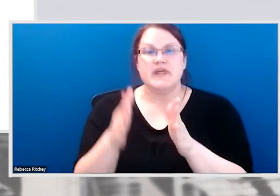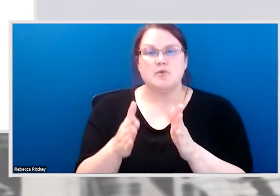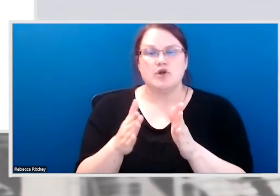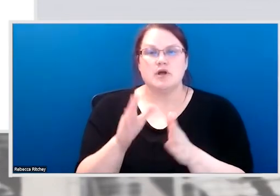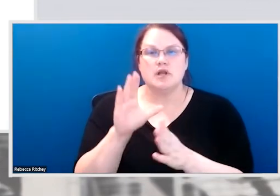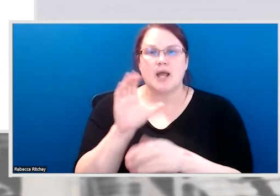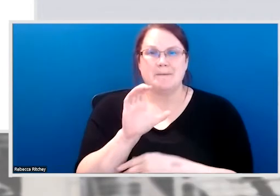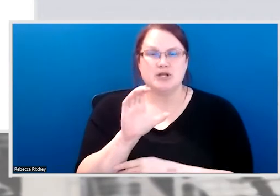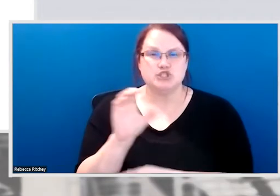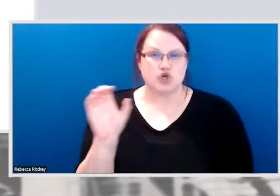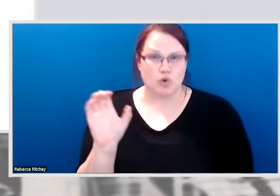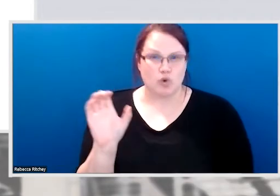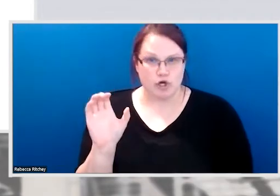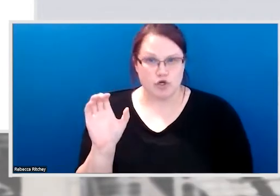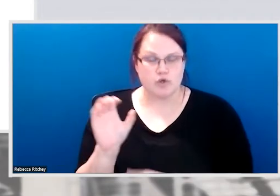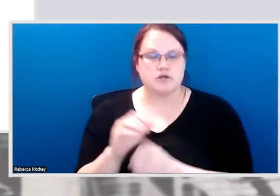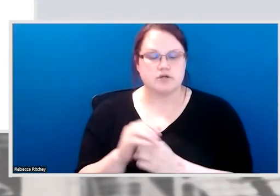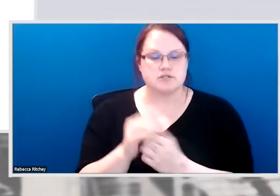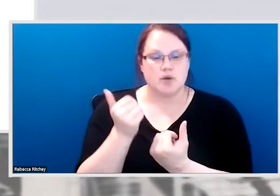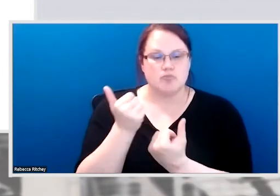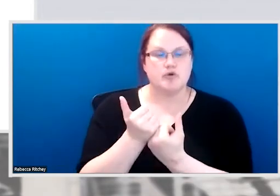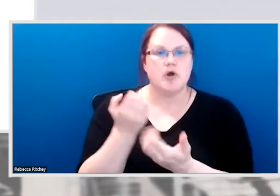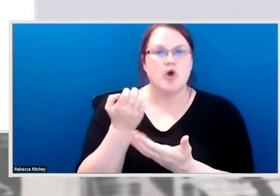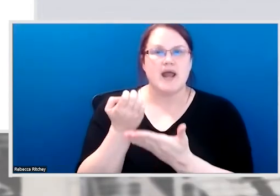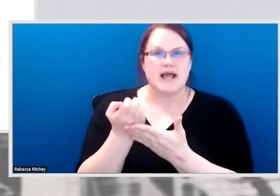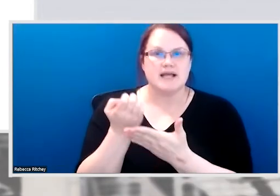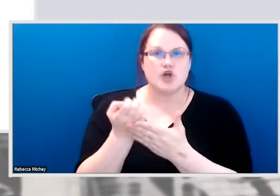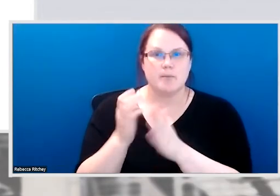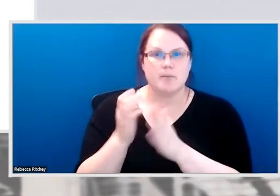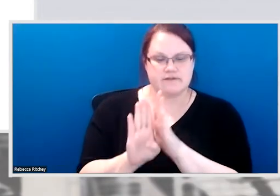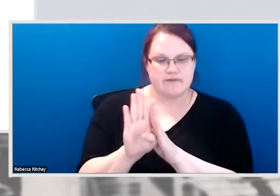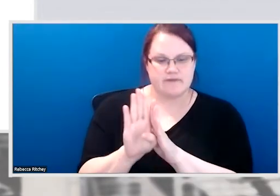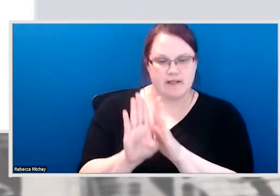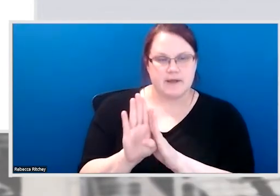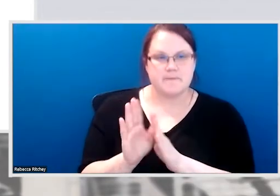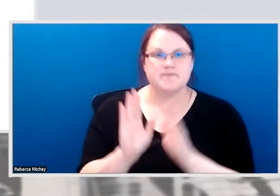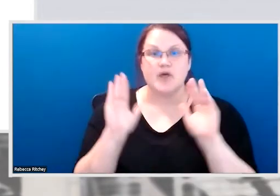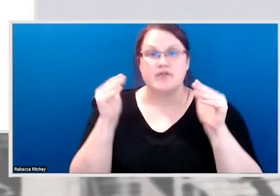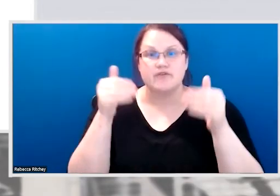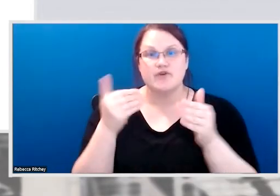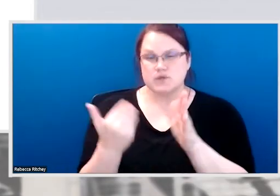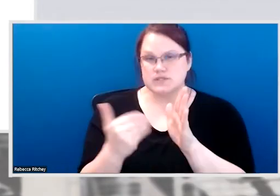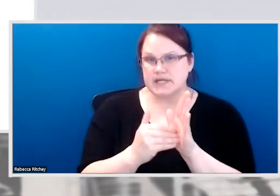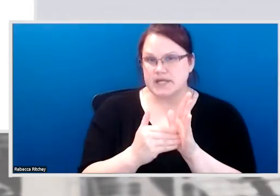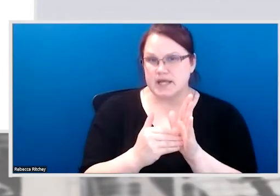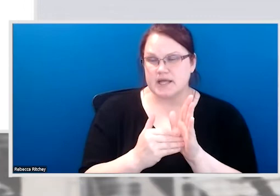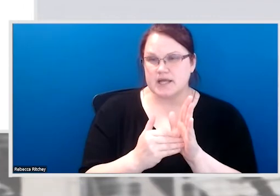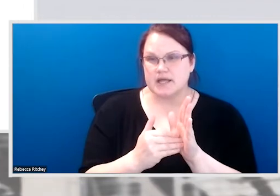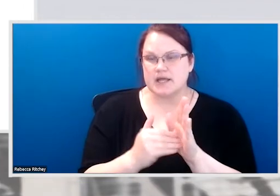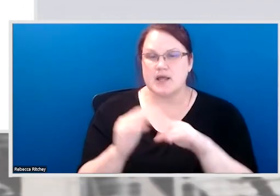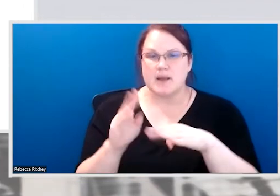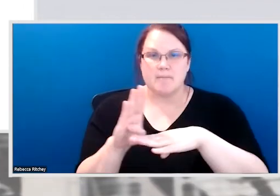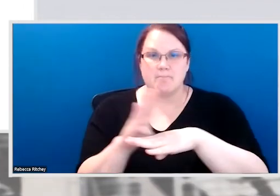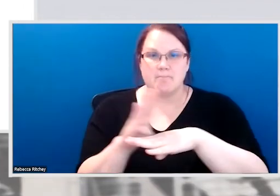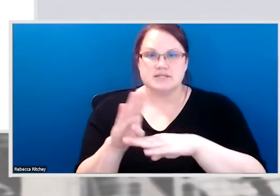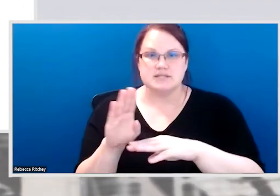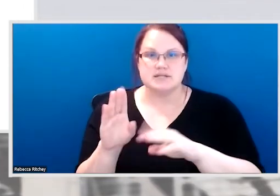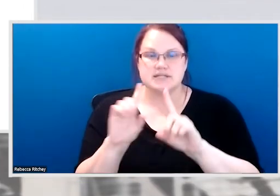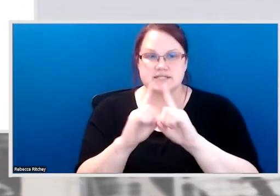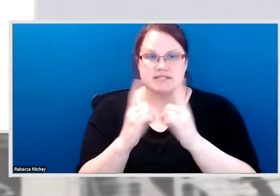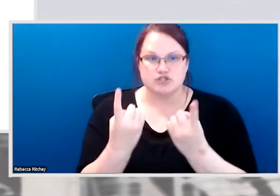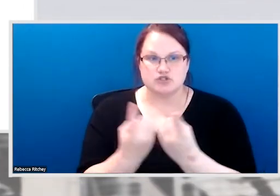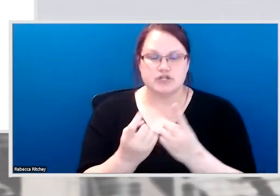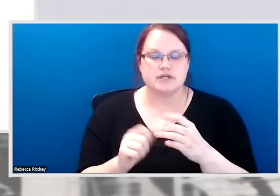corridors that promote economic development. The focus again is on our business districts and